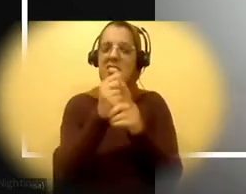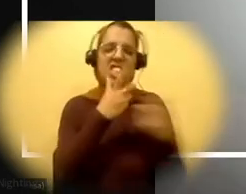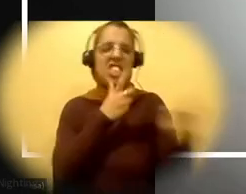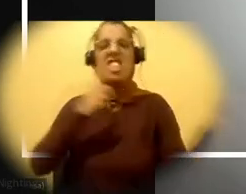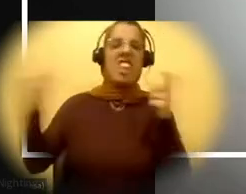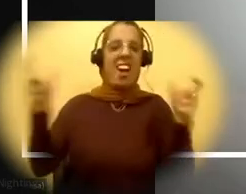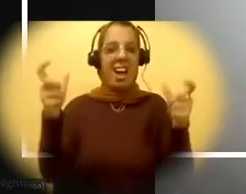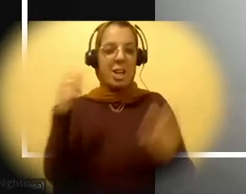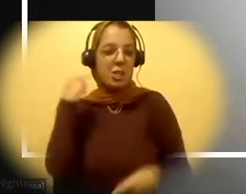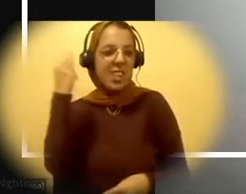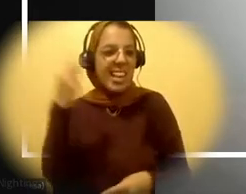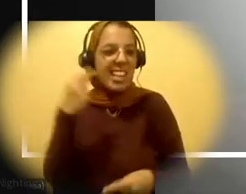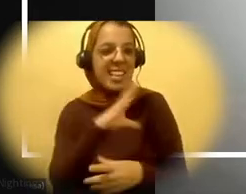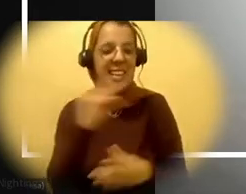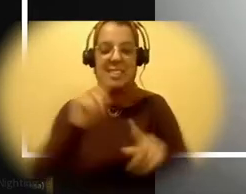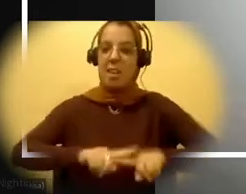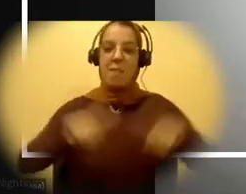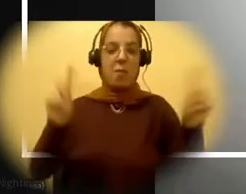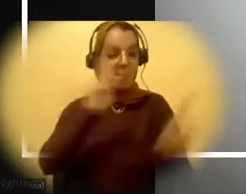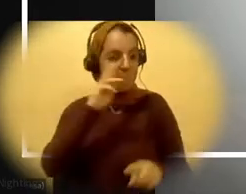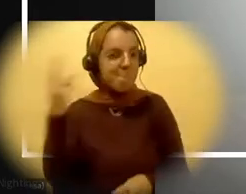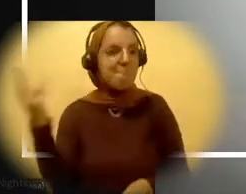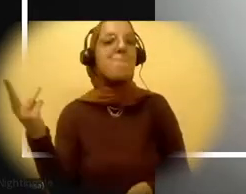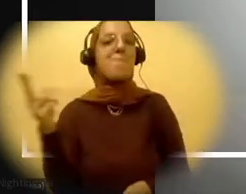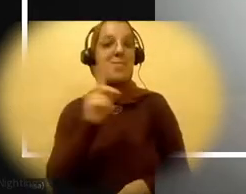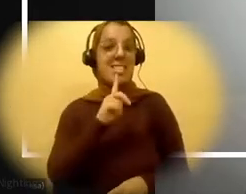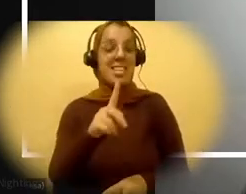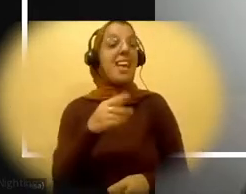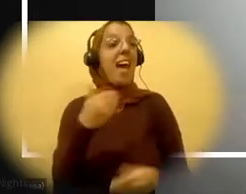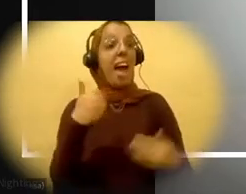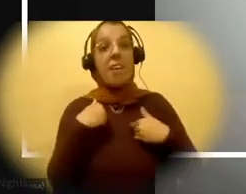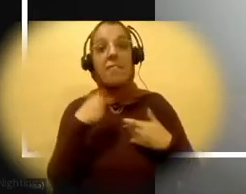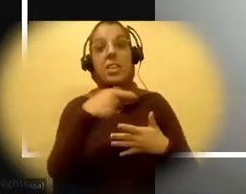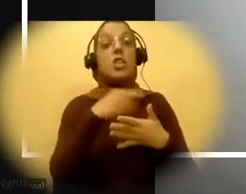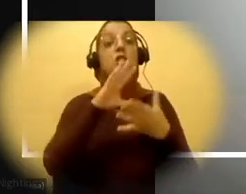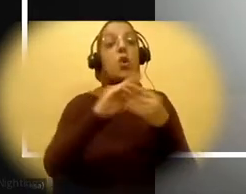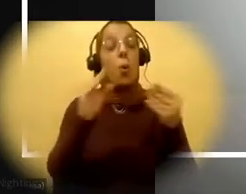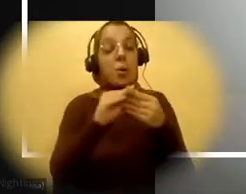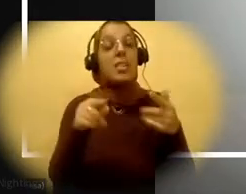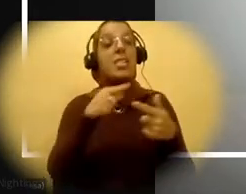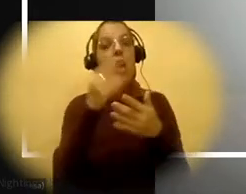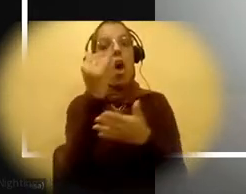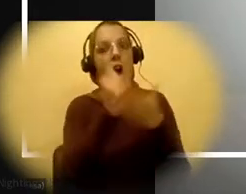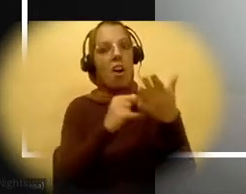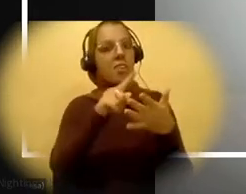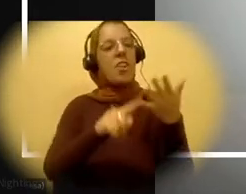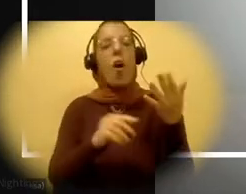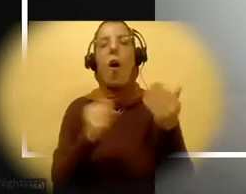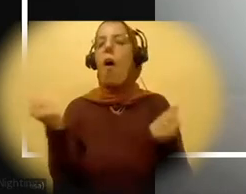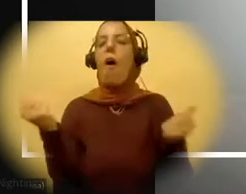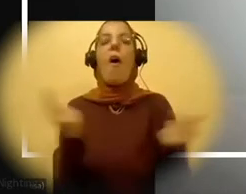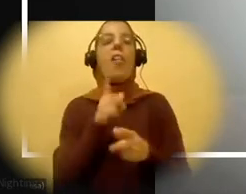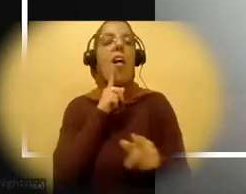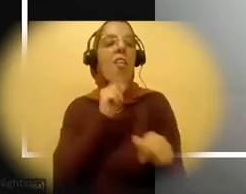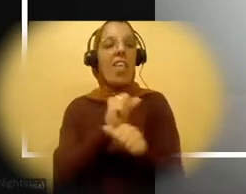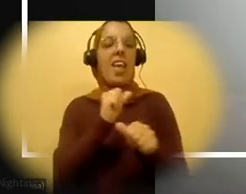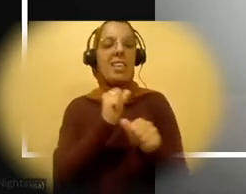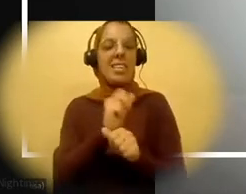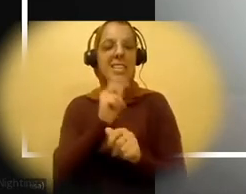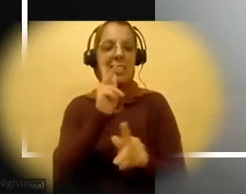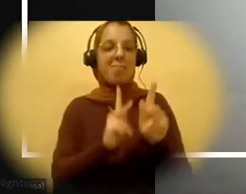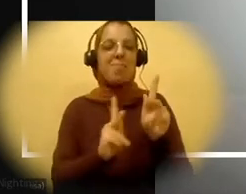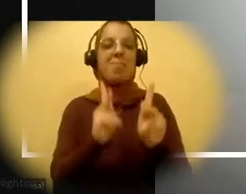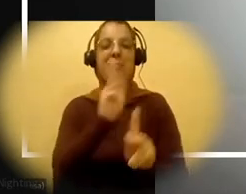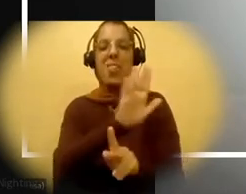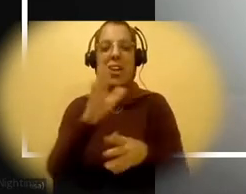something crazy and different. So that's something to look forward to. Stories, art, it is all authentic expression of people's experiences